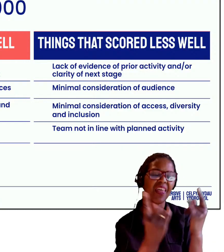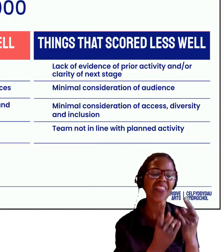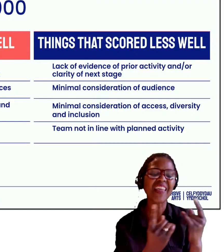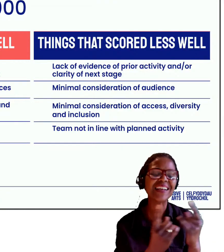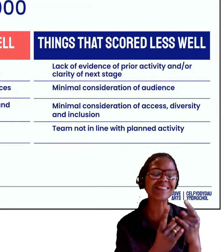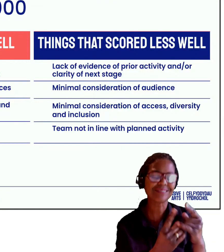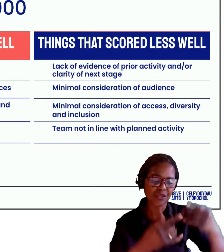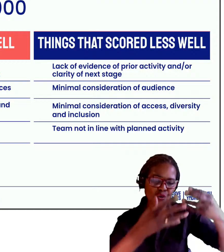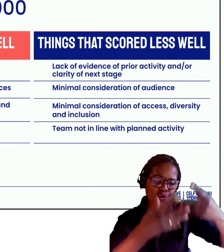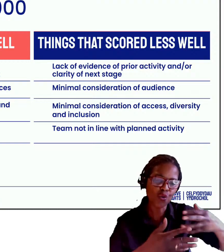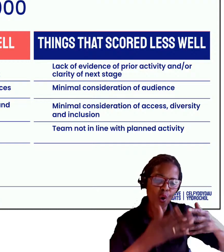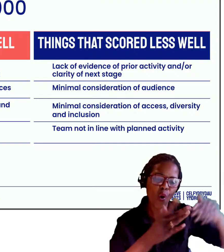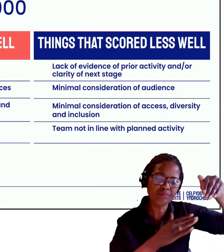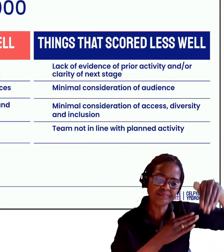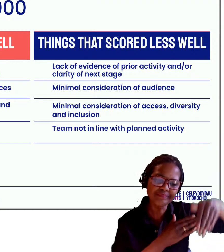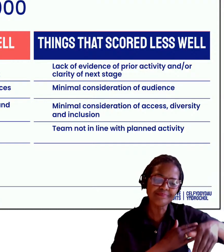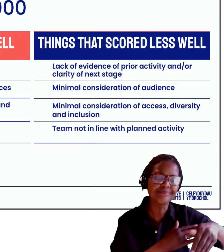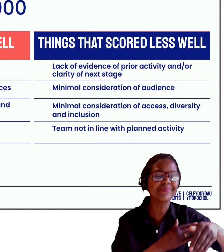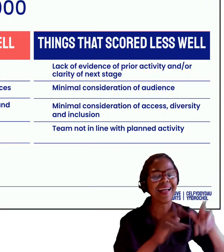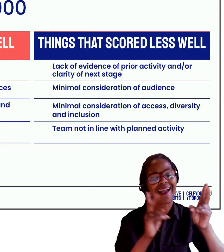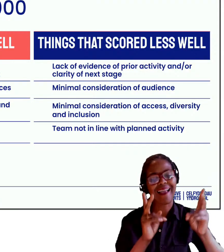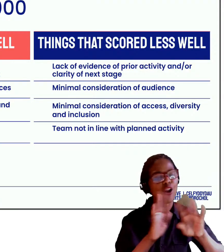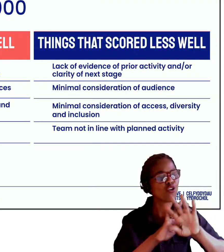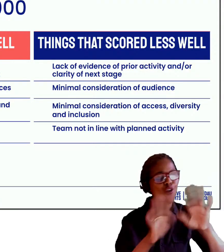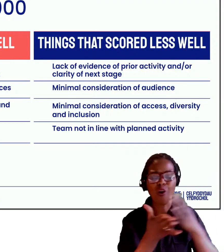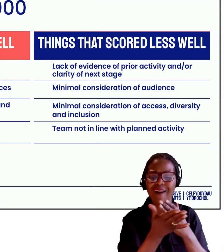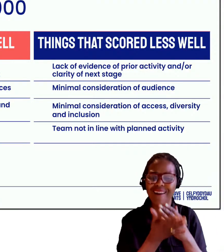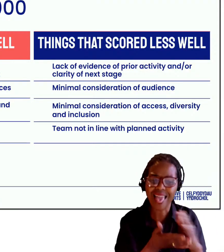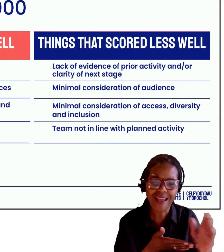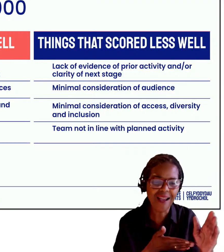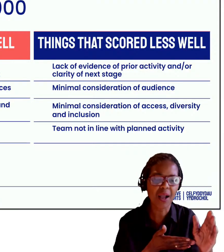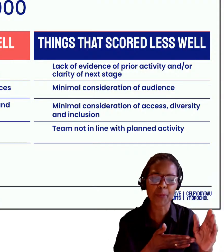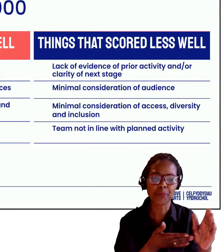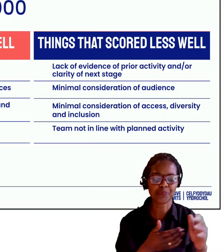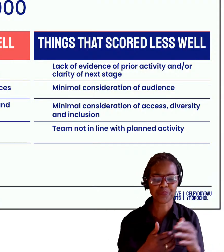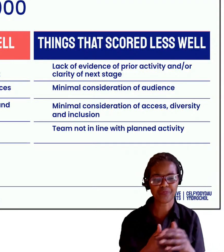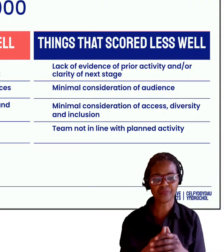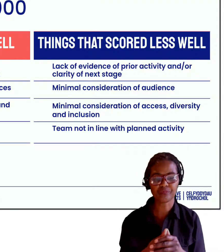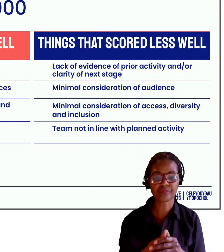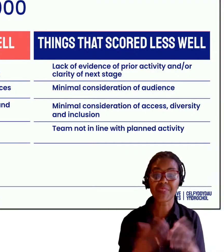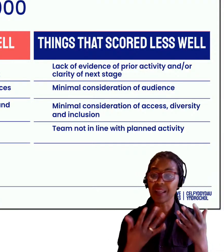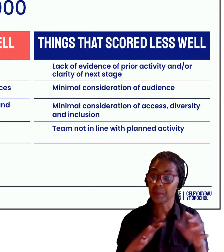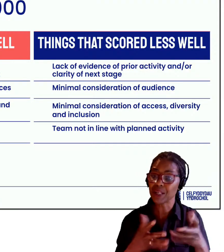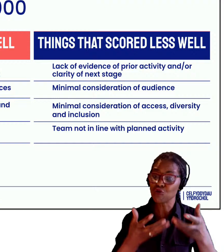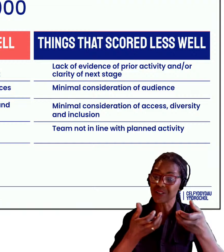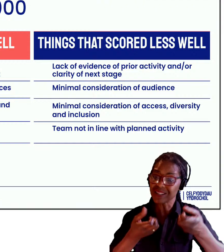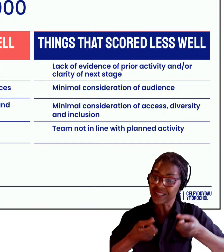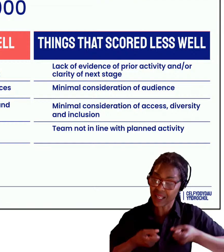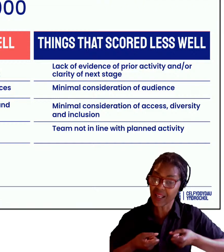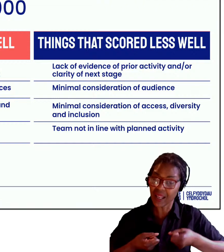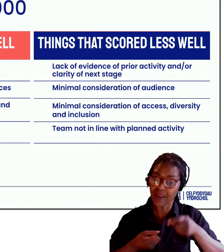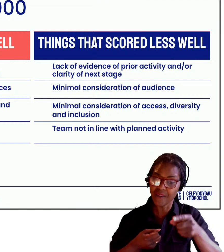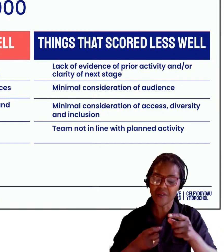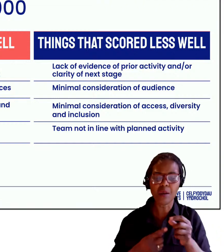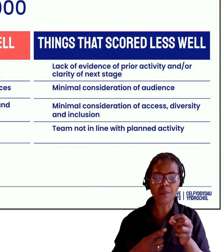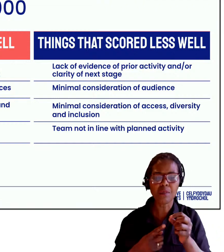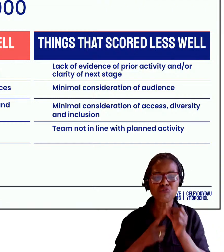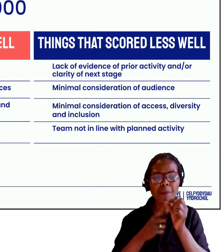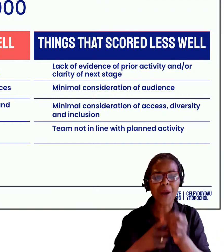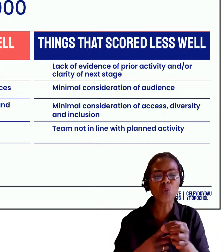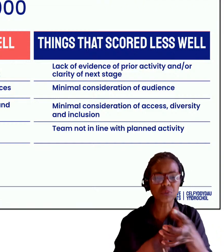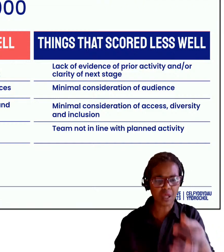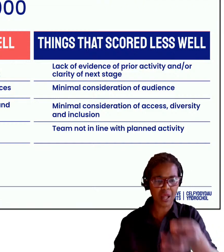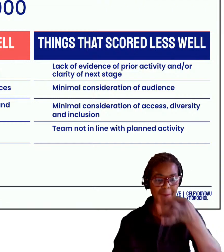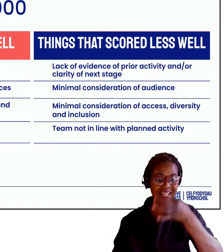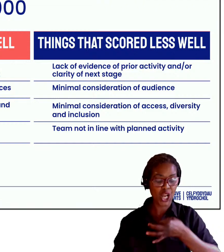on the next stage. We received proposals for brand new projects, which is in the scope of this particular strand, so that would have been more